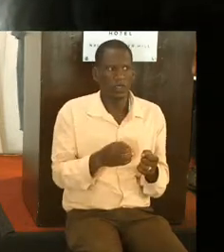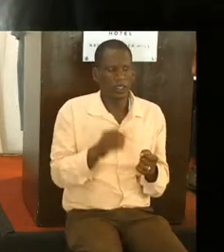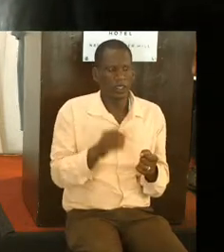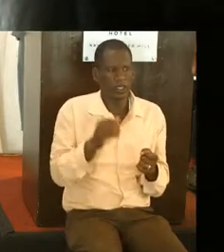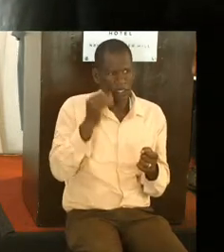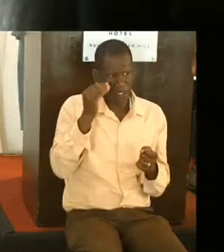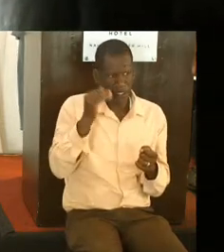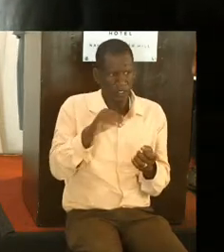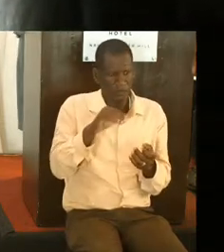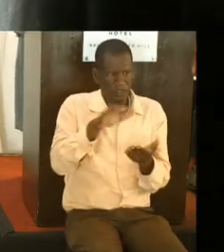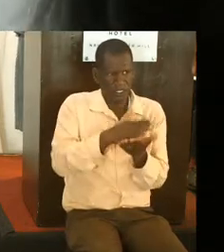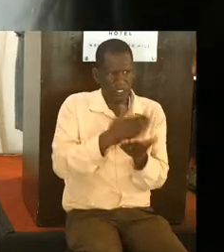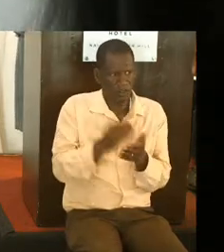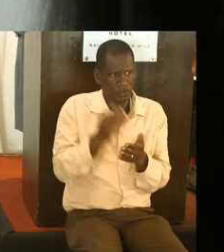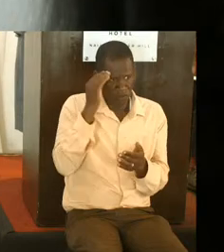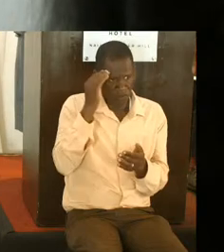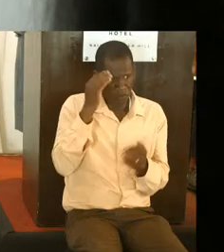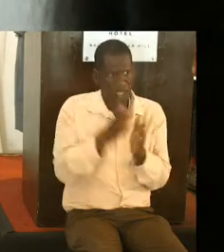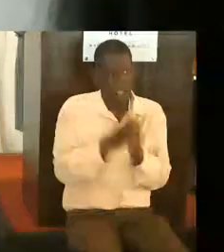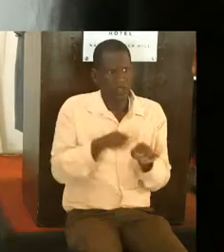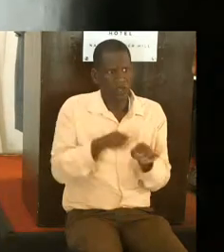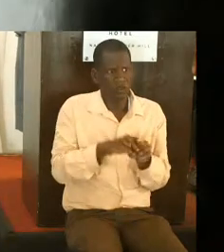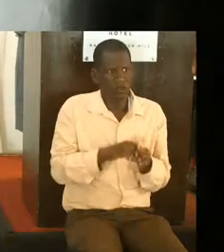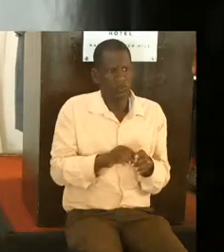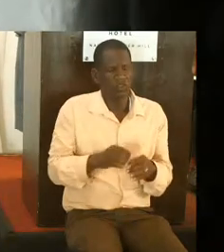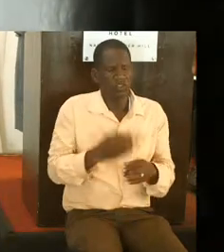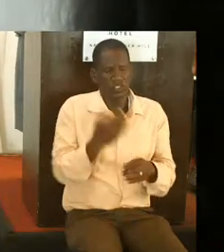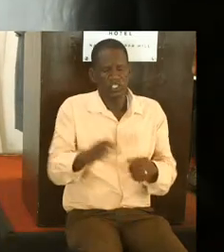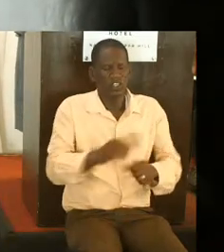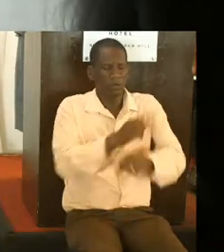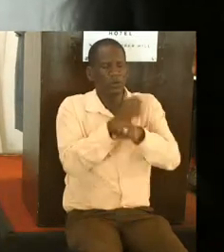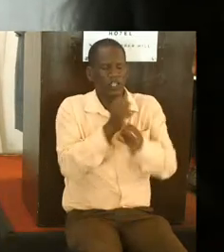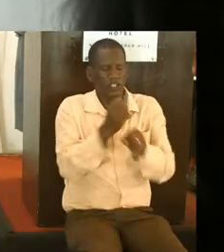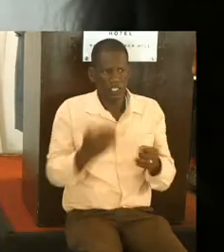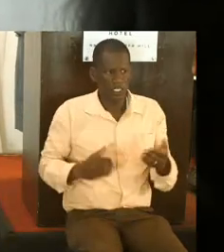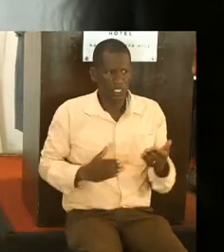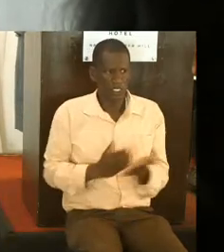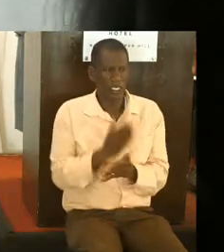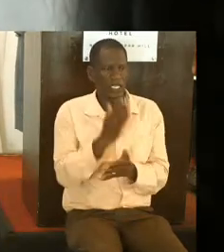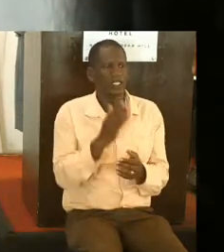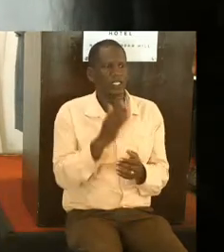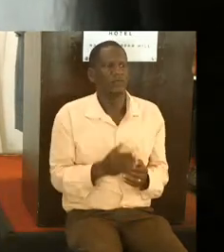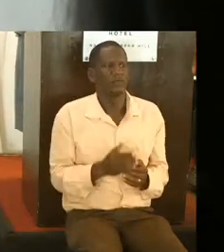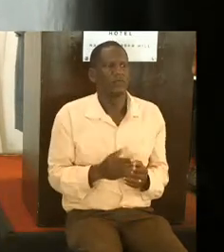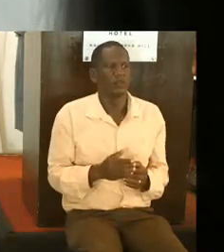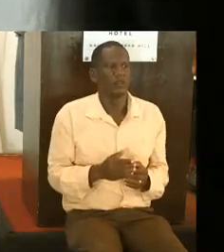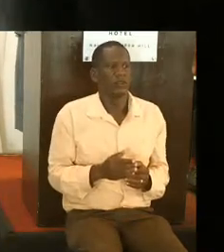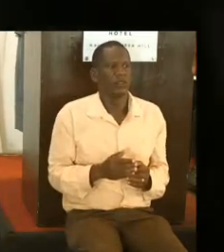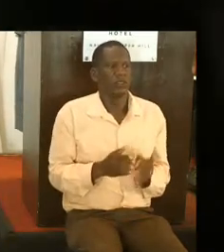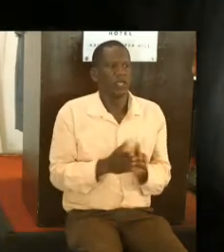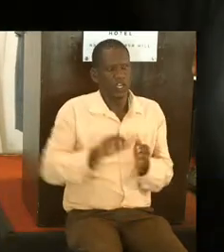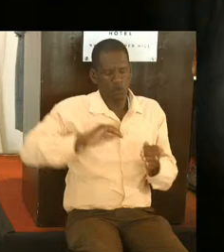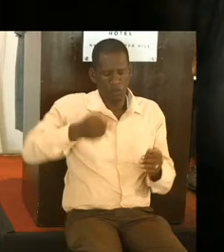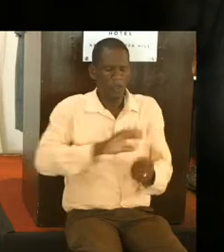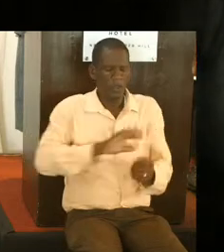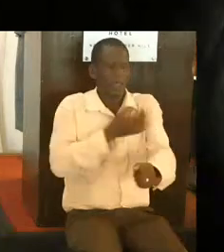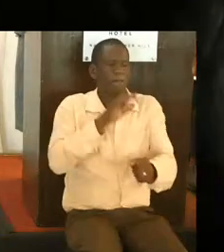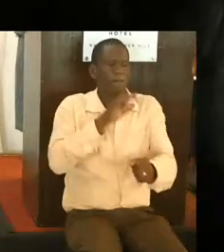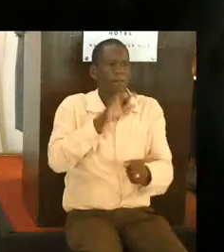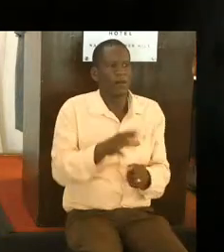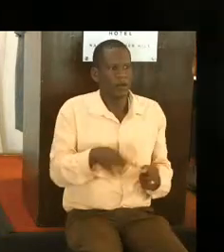sector and also child protection and child rights and women's empowerment we